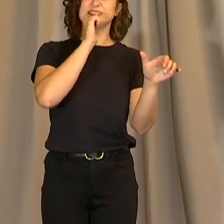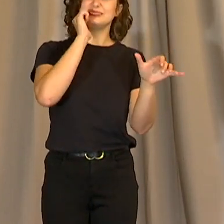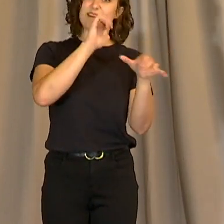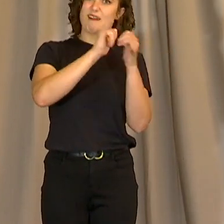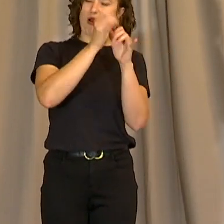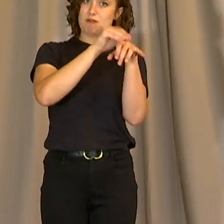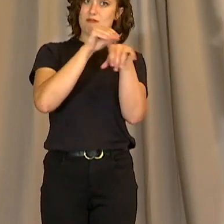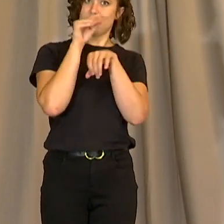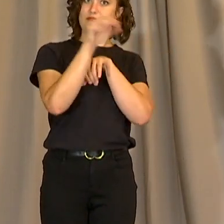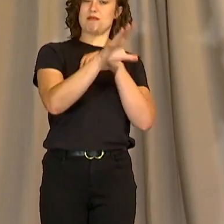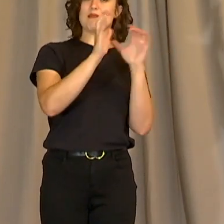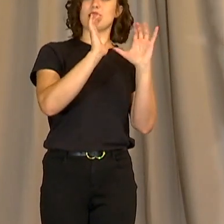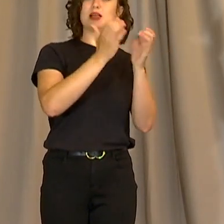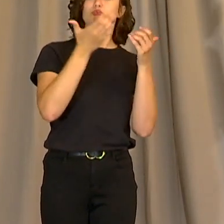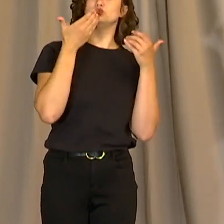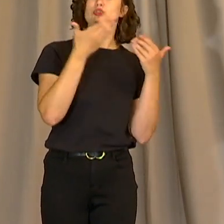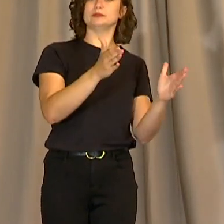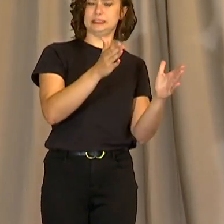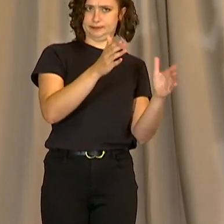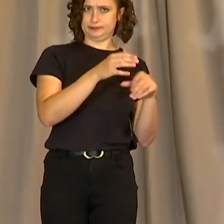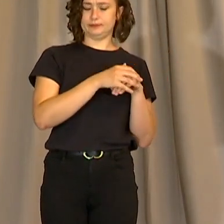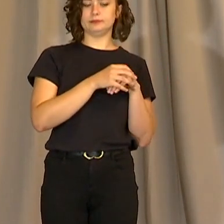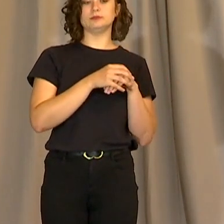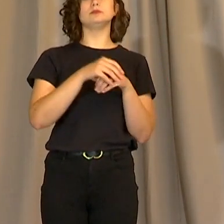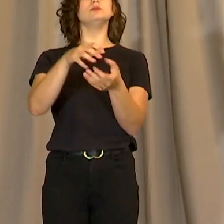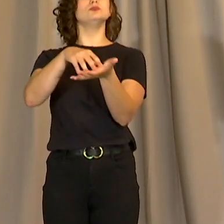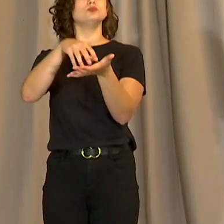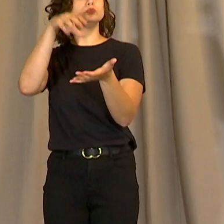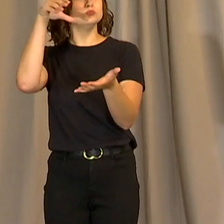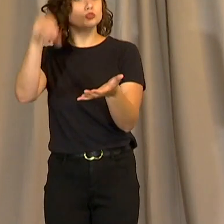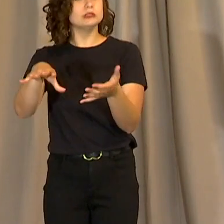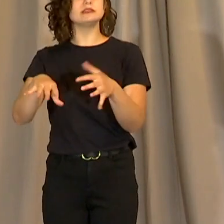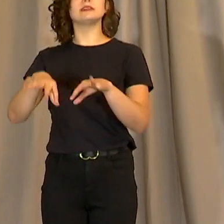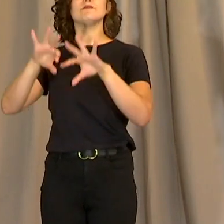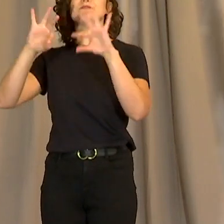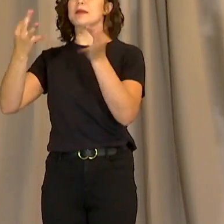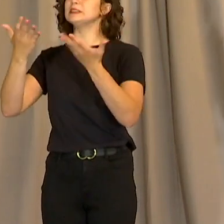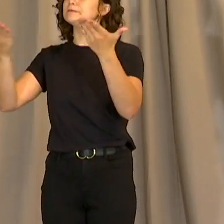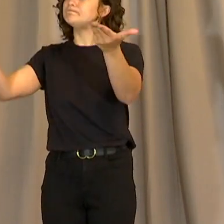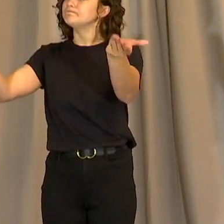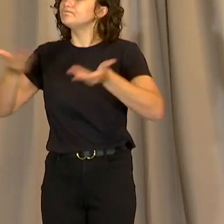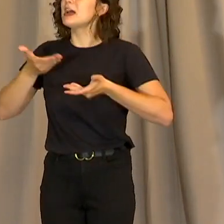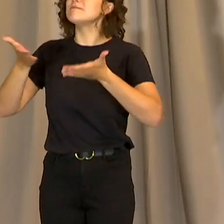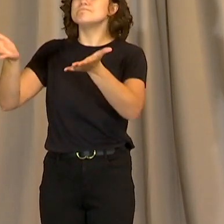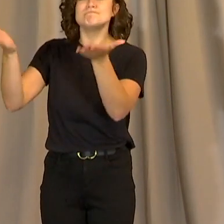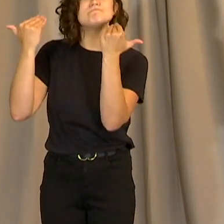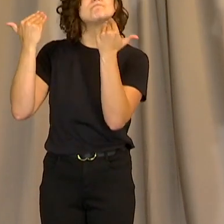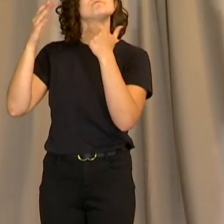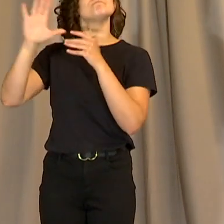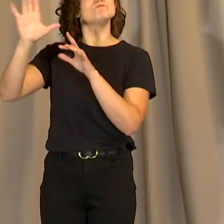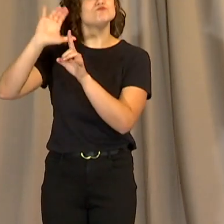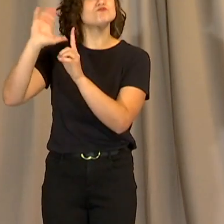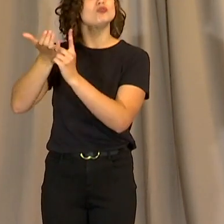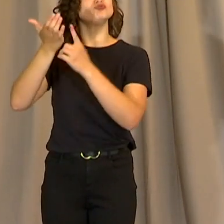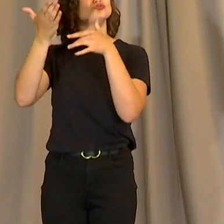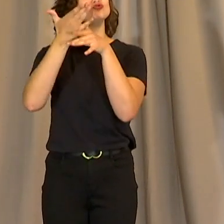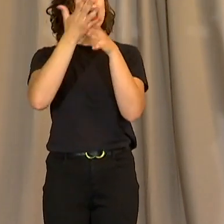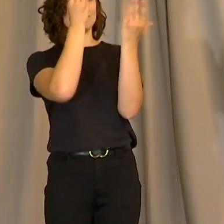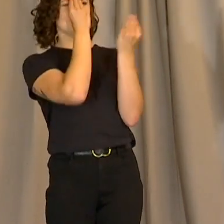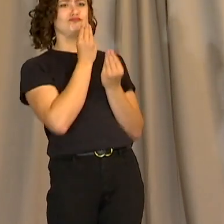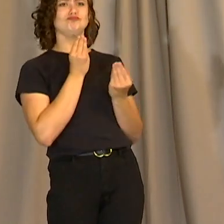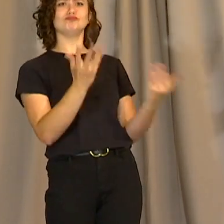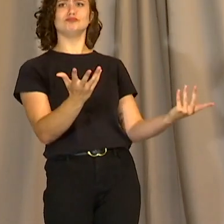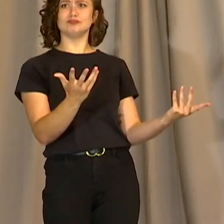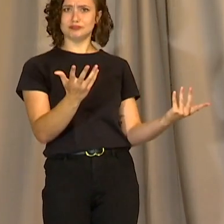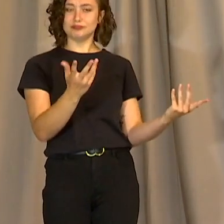and then allowing students and their families to share their culture really seeing that